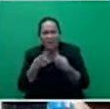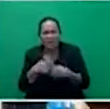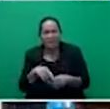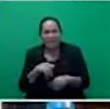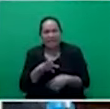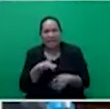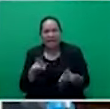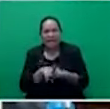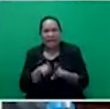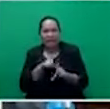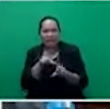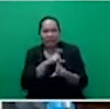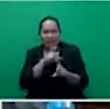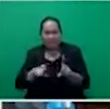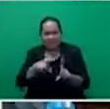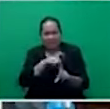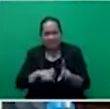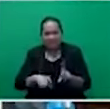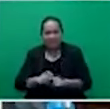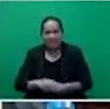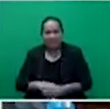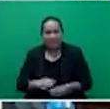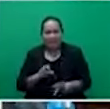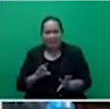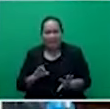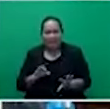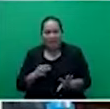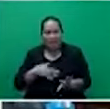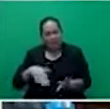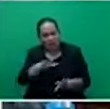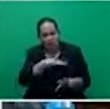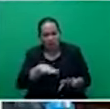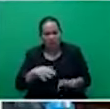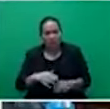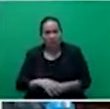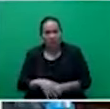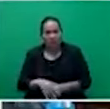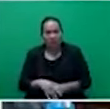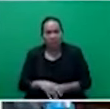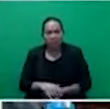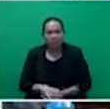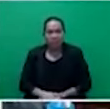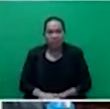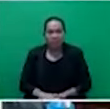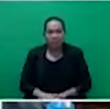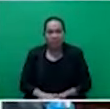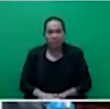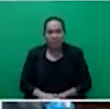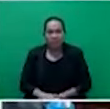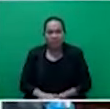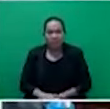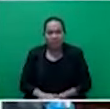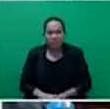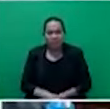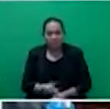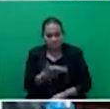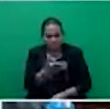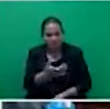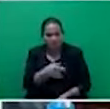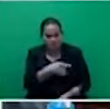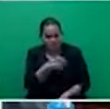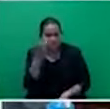sarcasm. Mr. Speaker, sir, I'm taking all of you. I'll take you first. Are you a woman? Huh? Is Honourable Anoda a